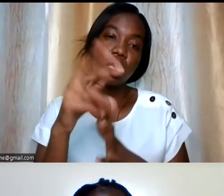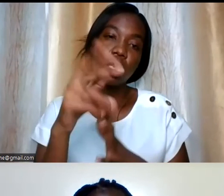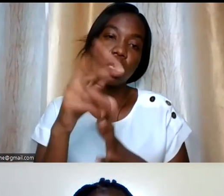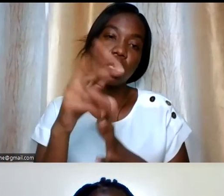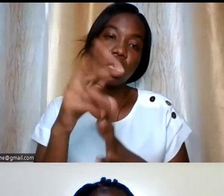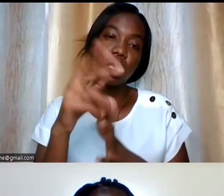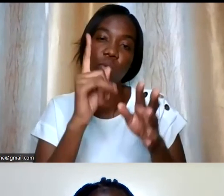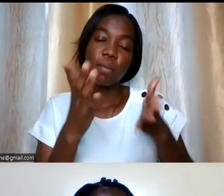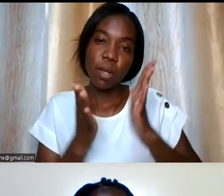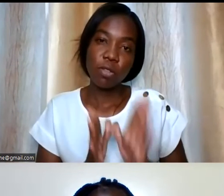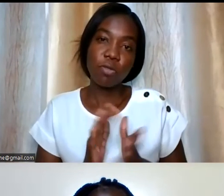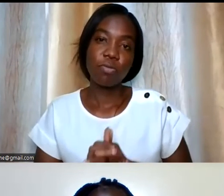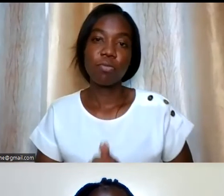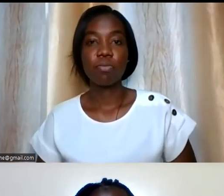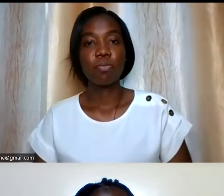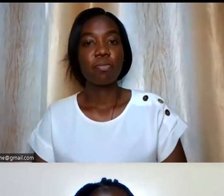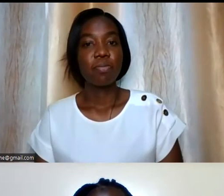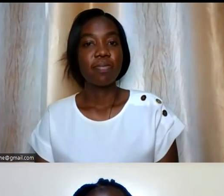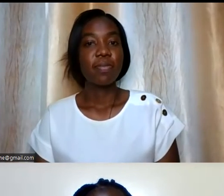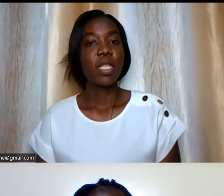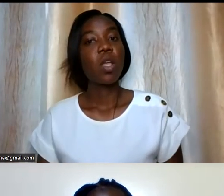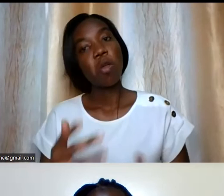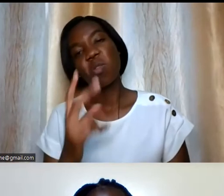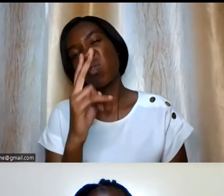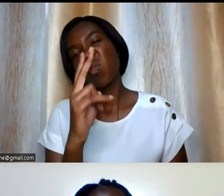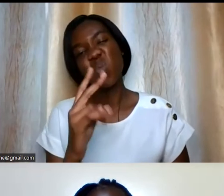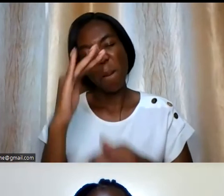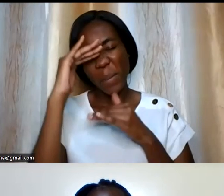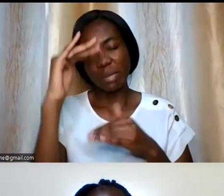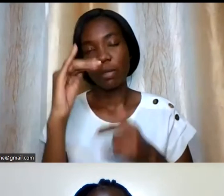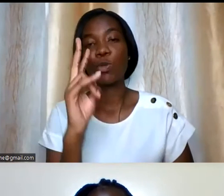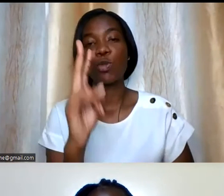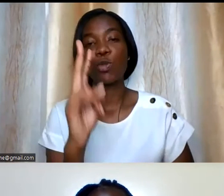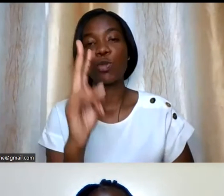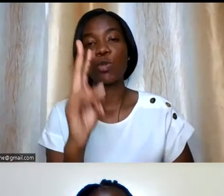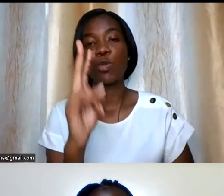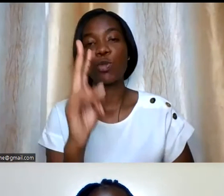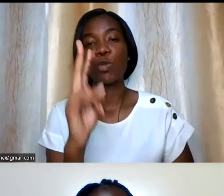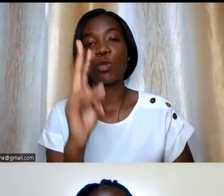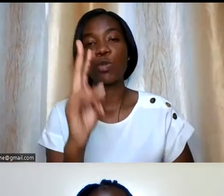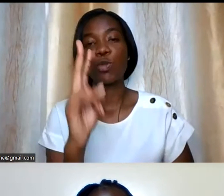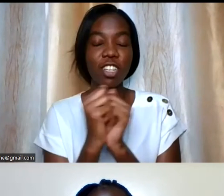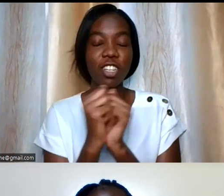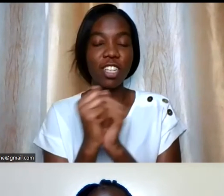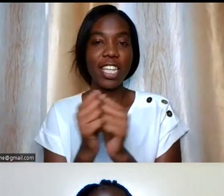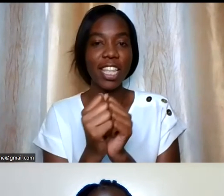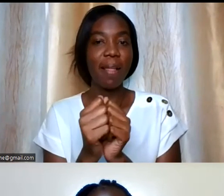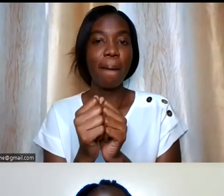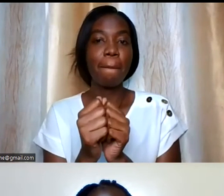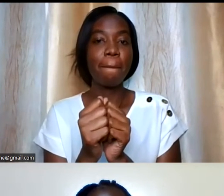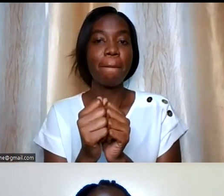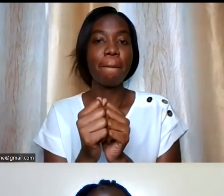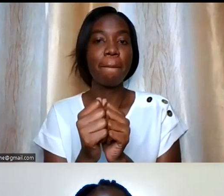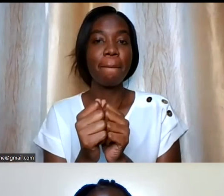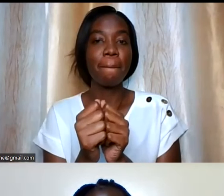person or two maximum that you can talk to as far